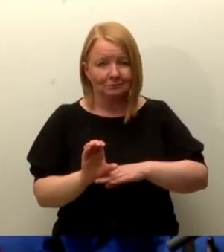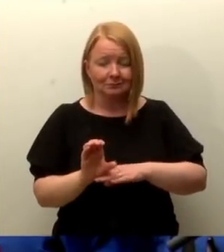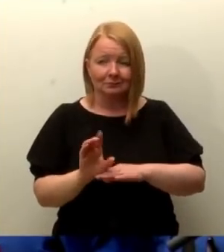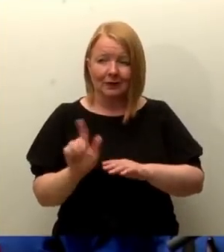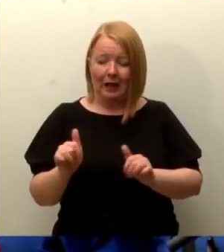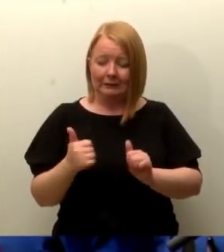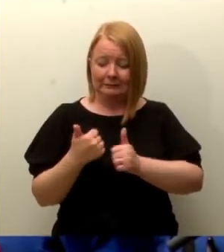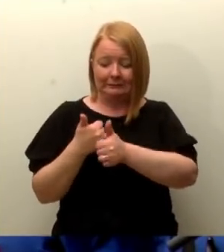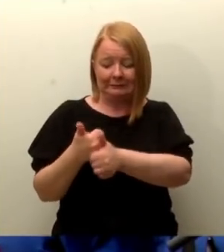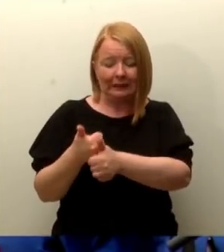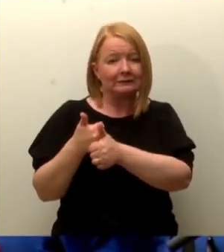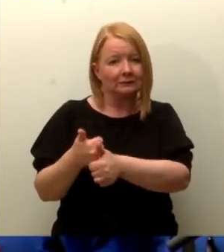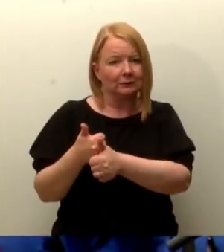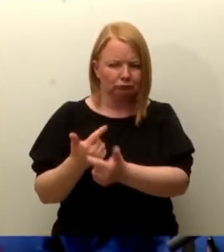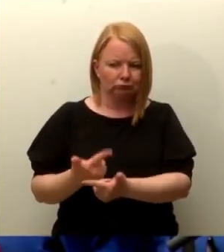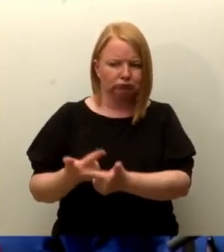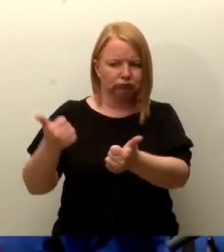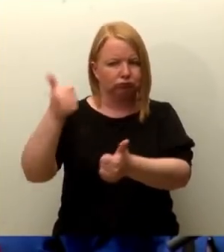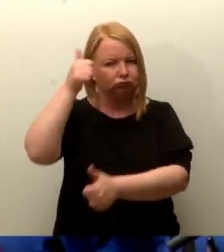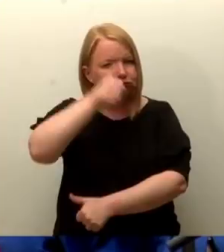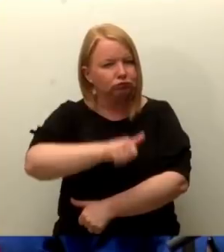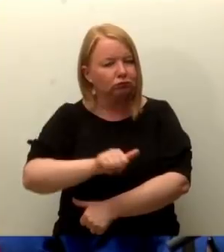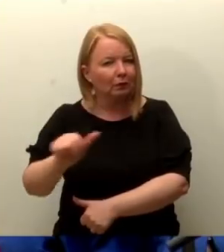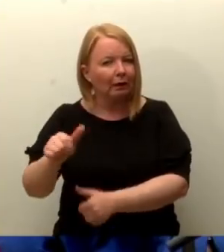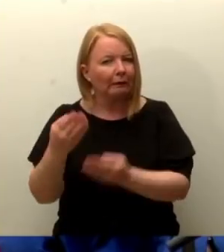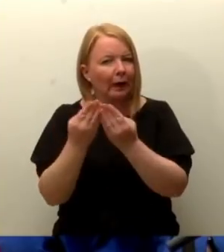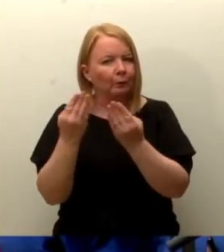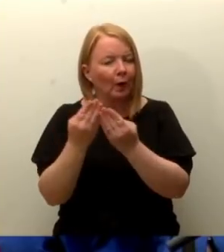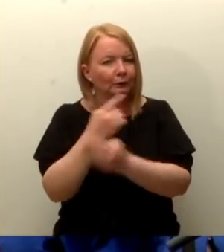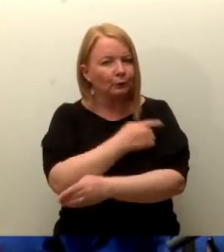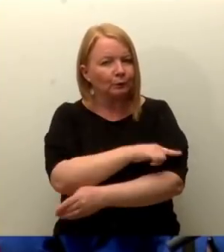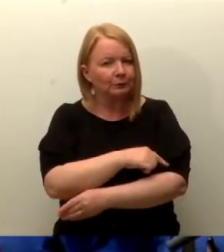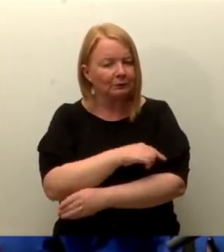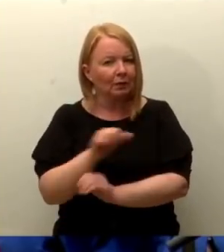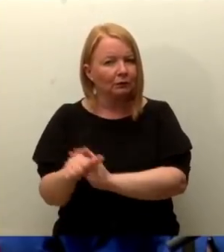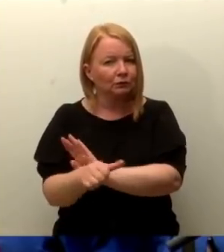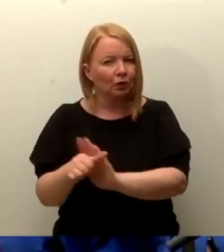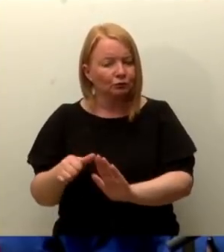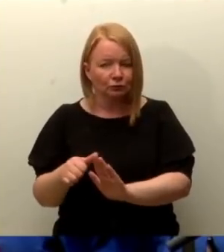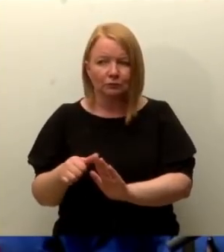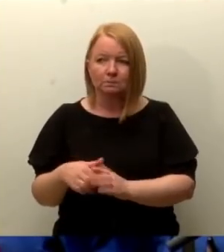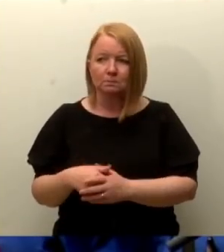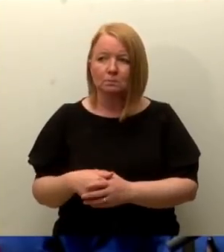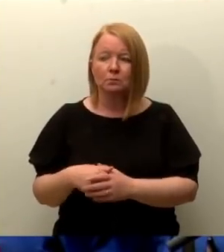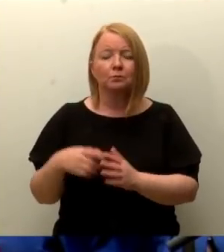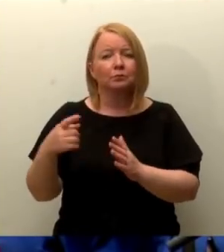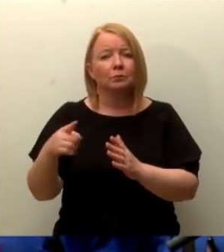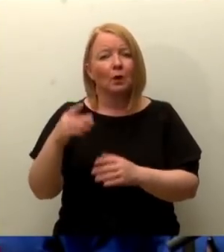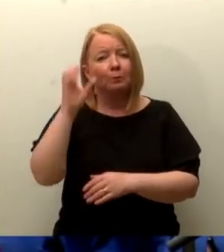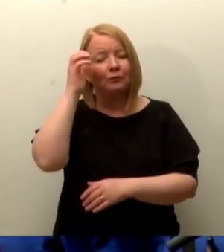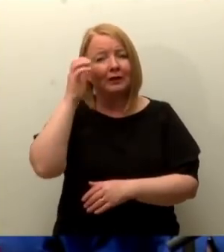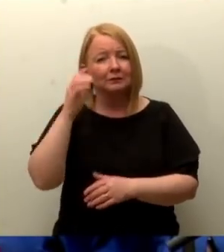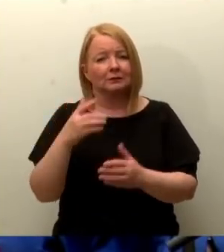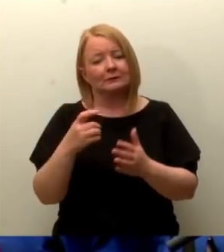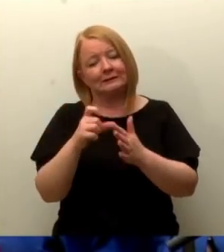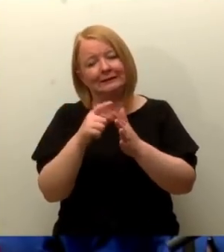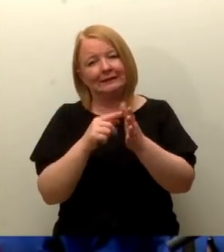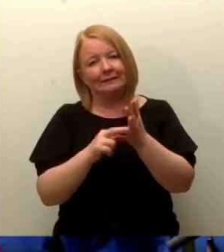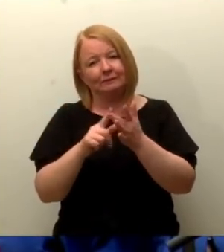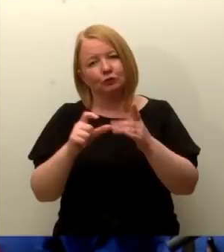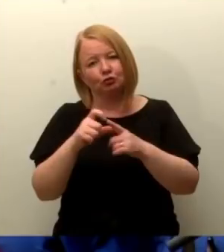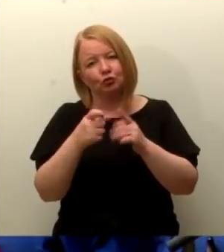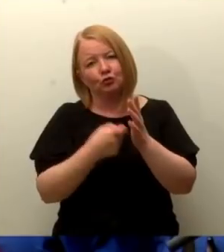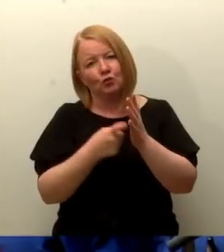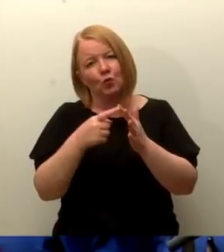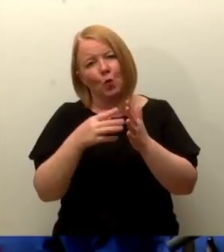assisted many great surgeons at the Nine Wales Hospital. My mentor also, late Professor David Rowley,